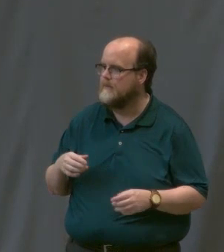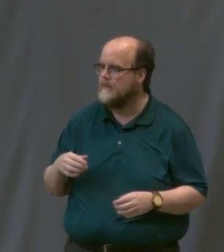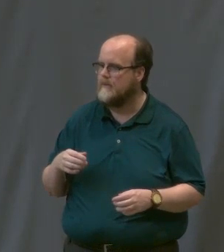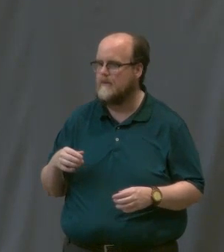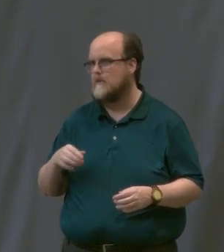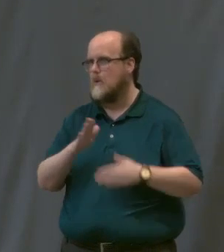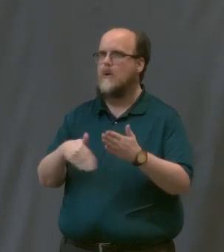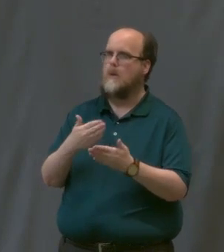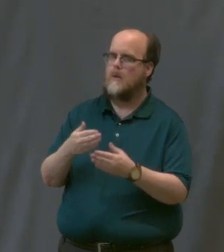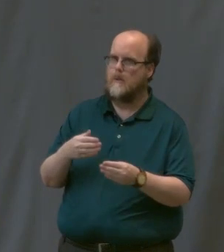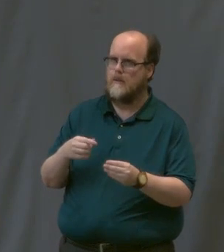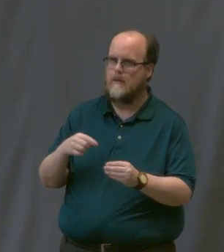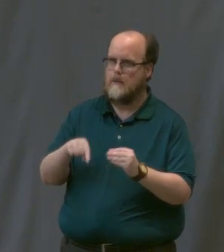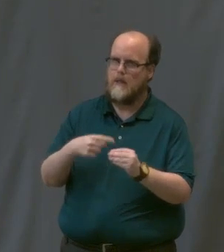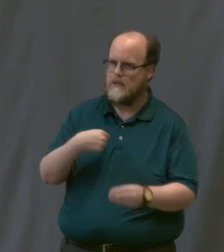Yeah.